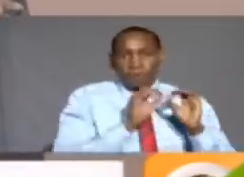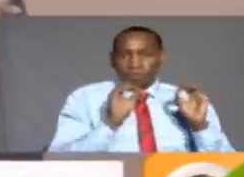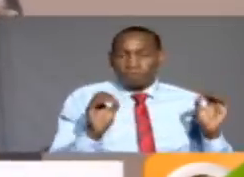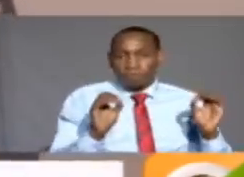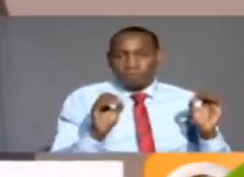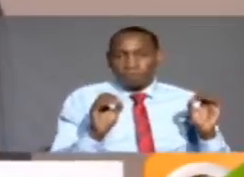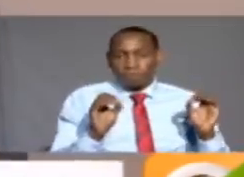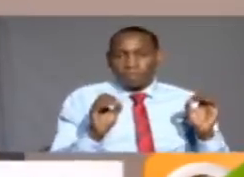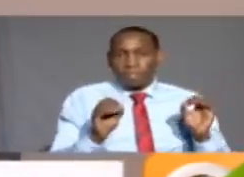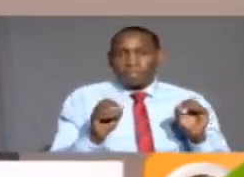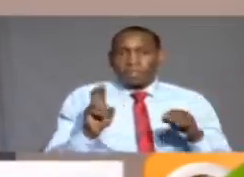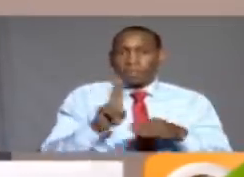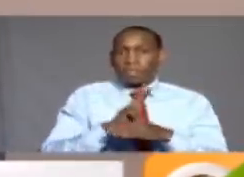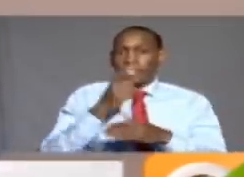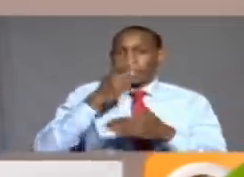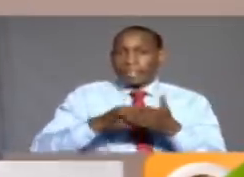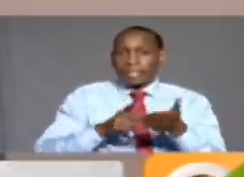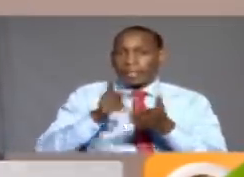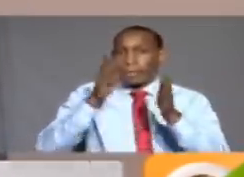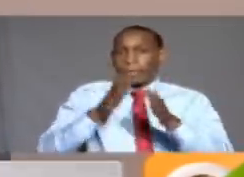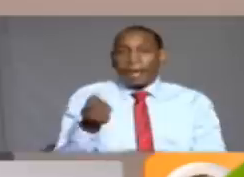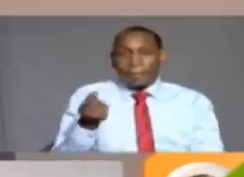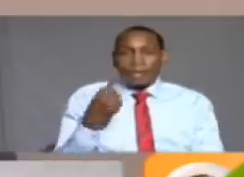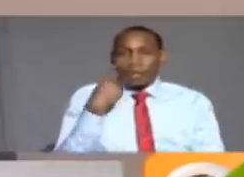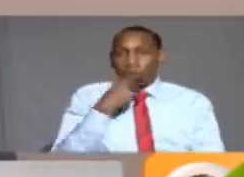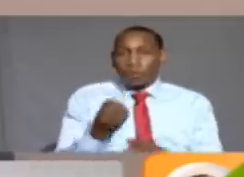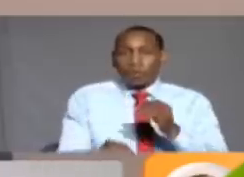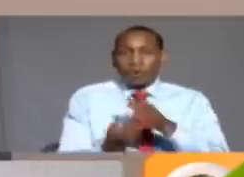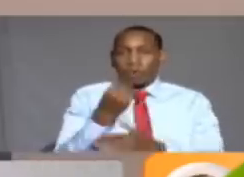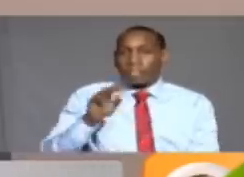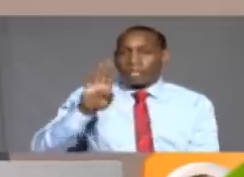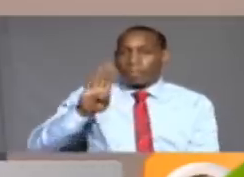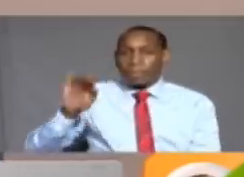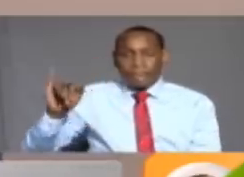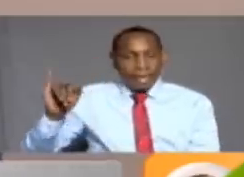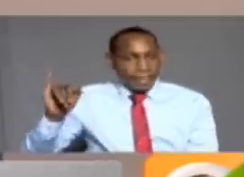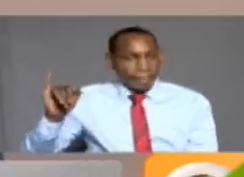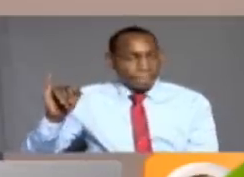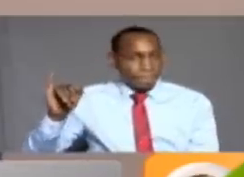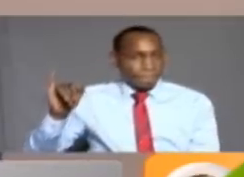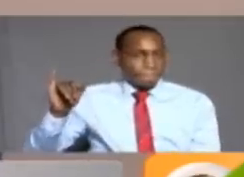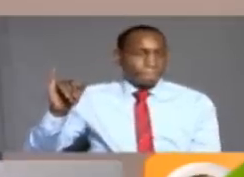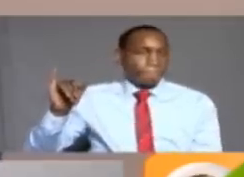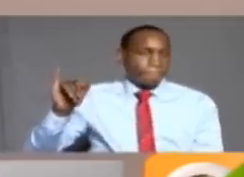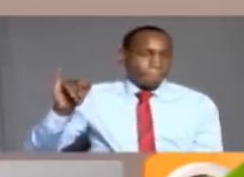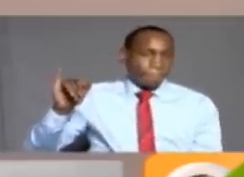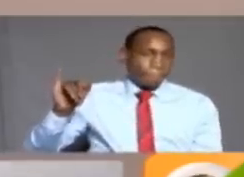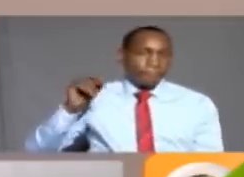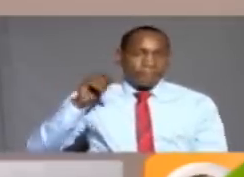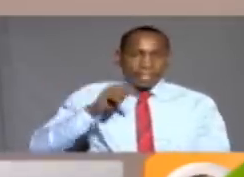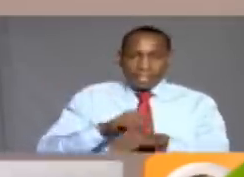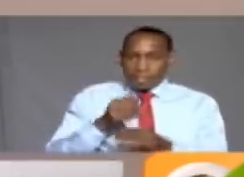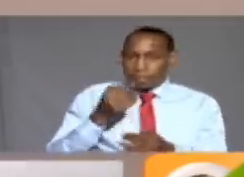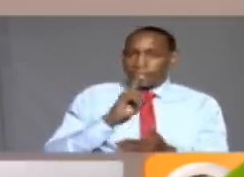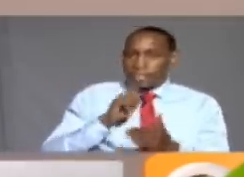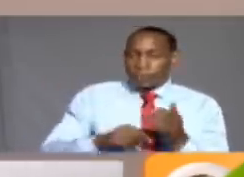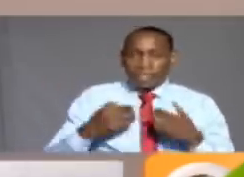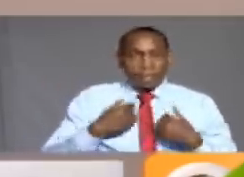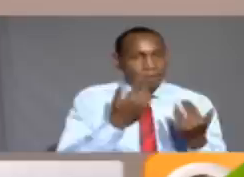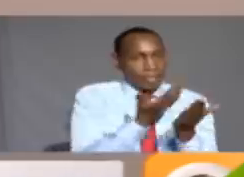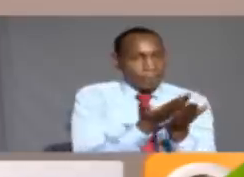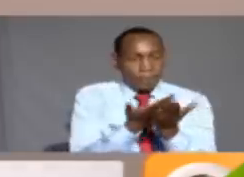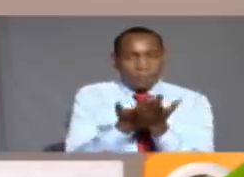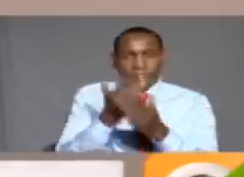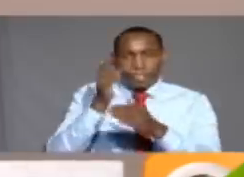drawing Kenyan money. You know, who formed the BBI? And you know, when you are talking about maybe coming with proposals that